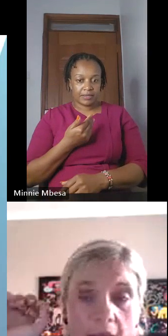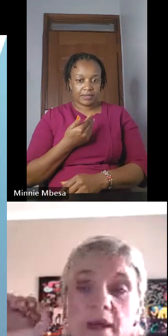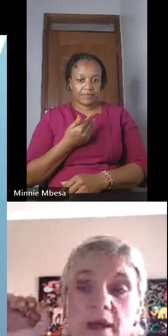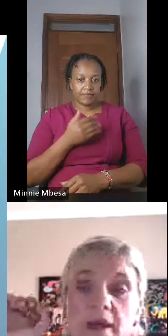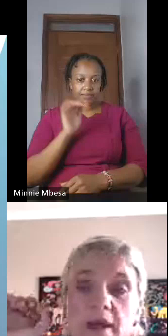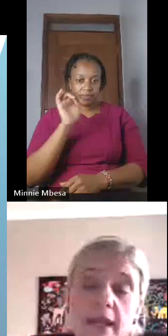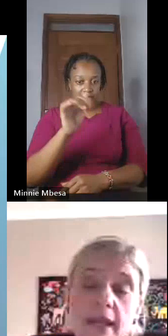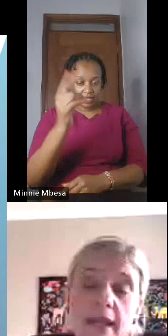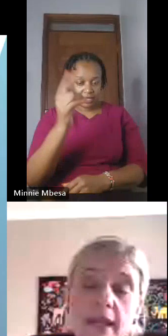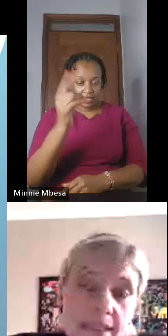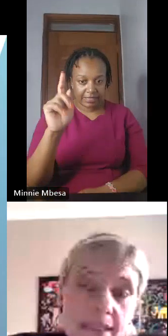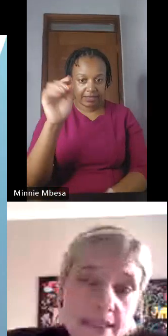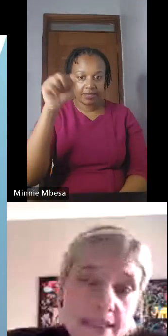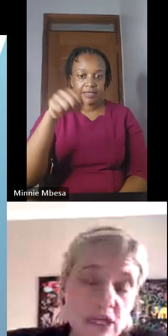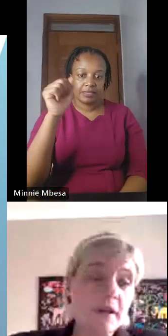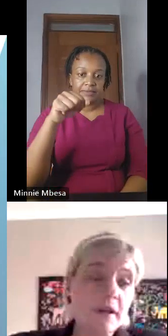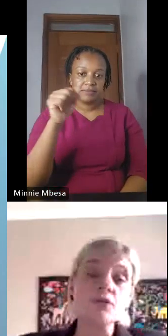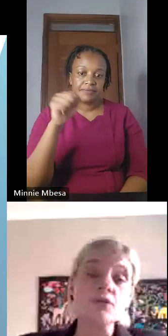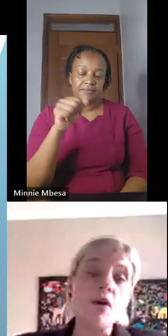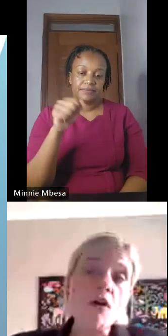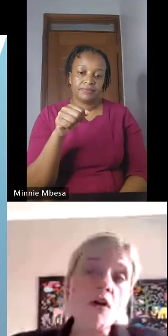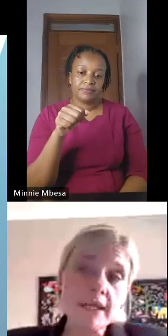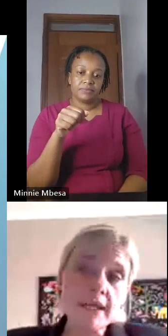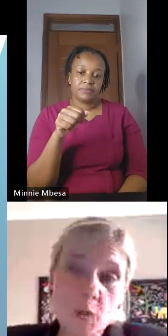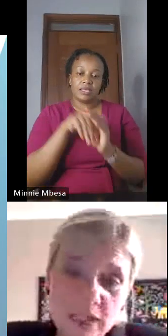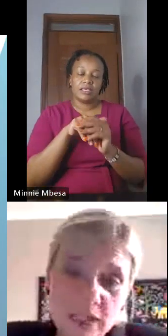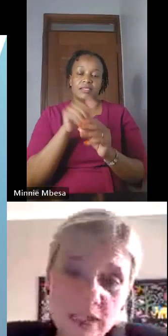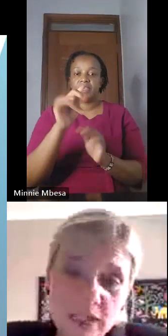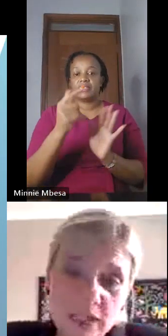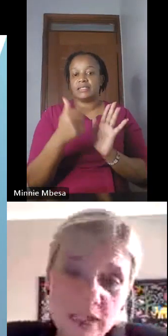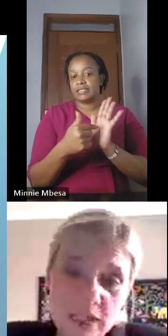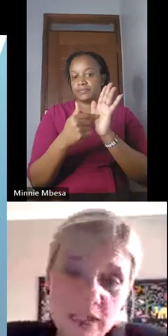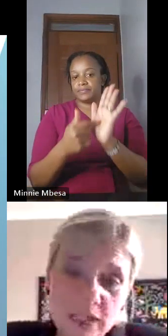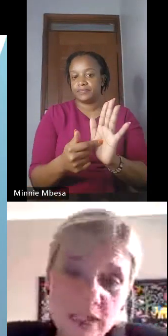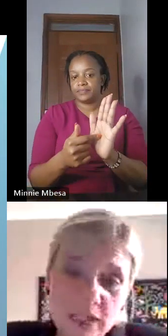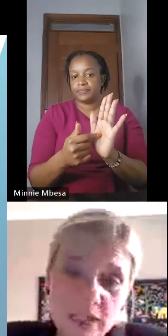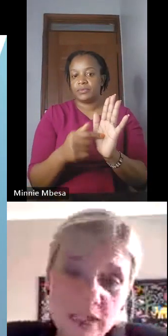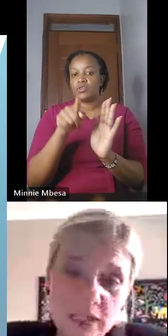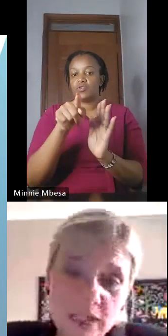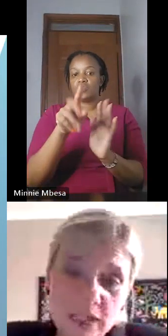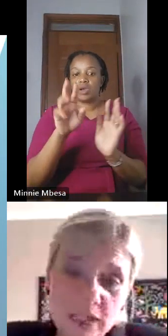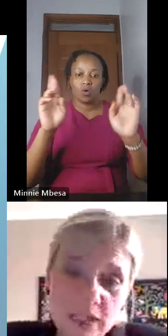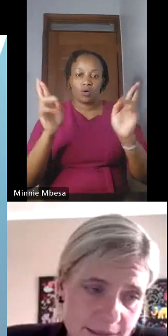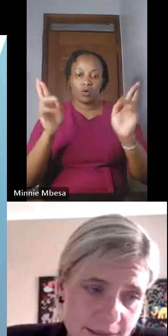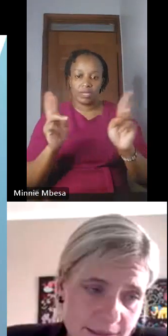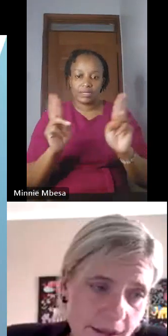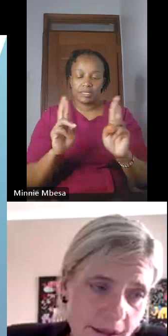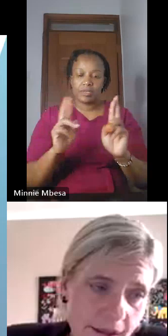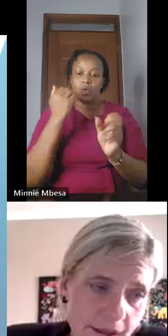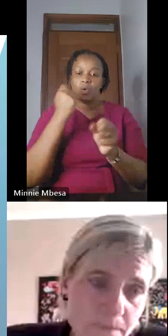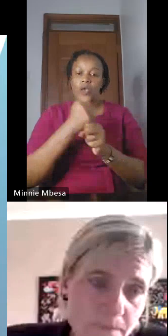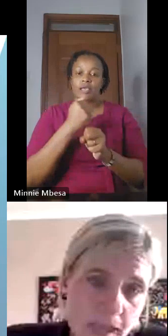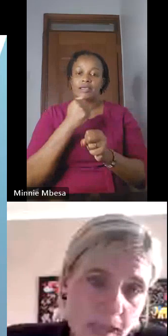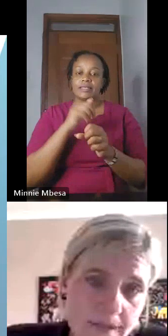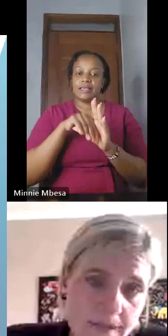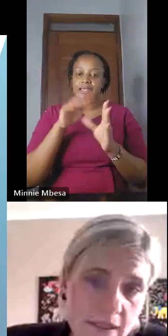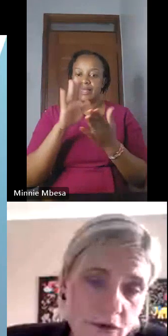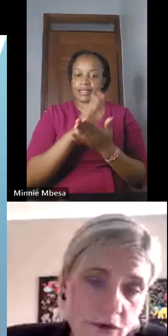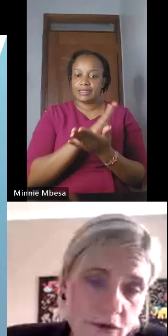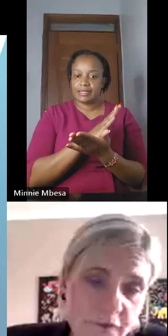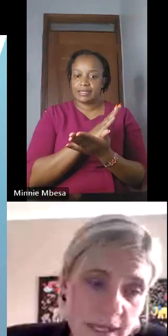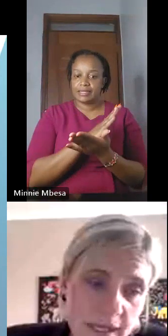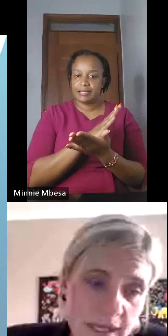Okay. So in that instance, Jennifer, you are already working in the sector, right?